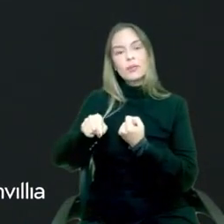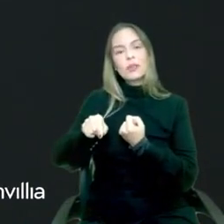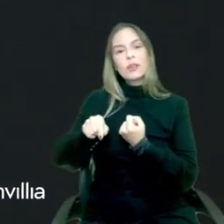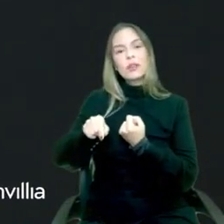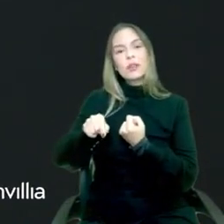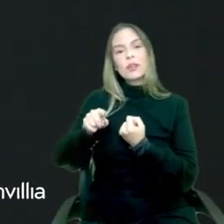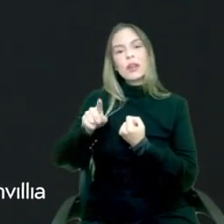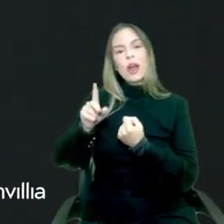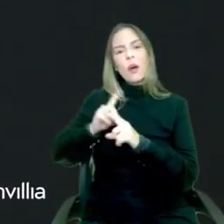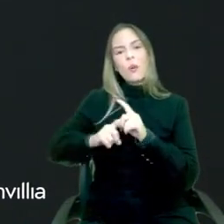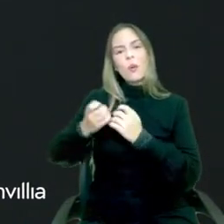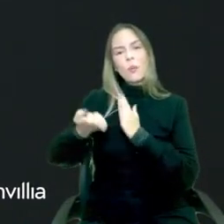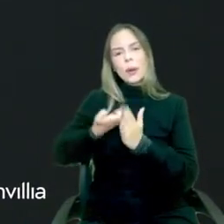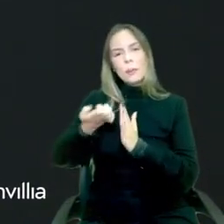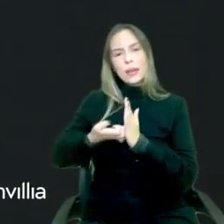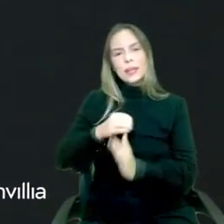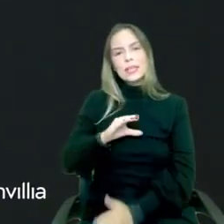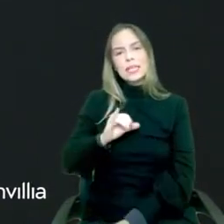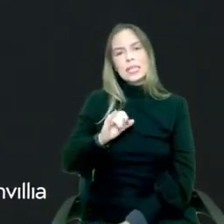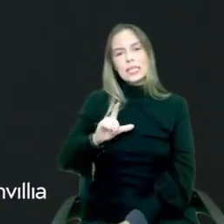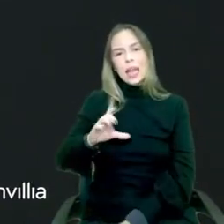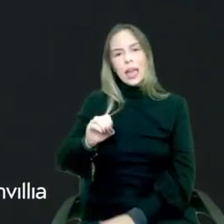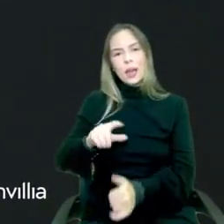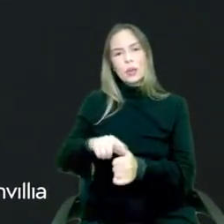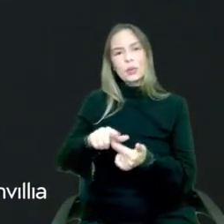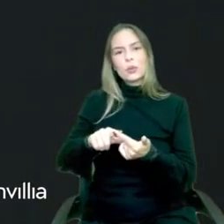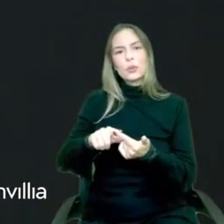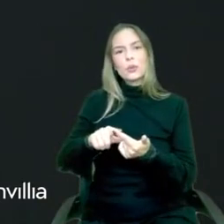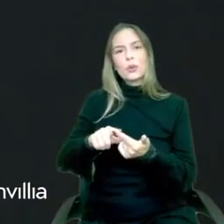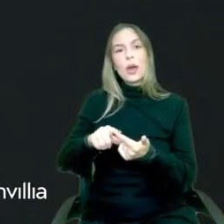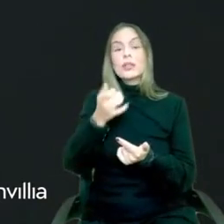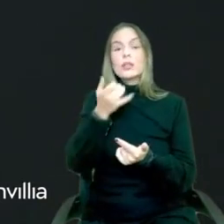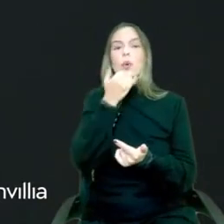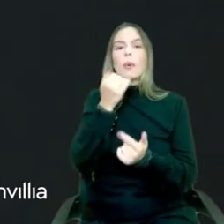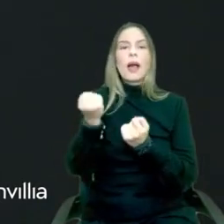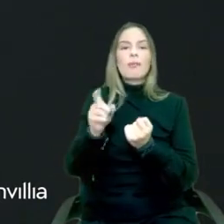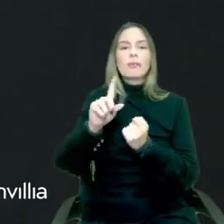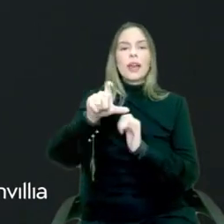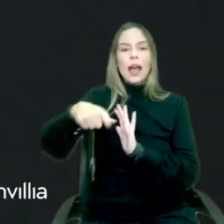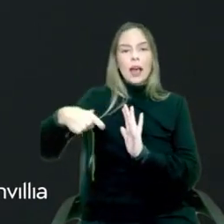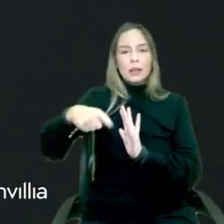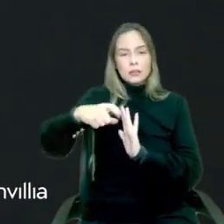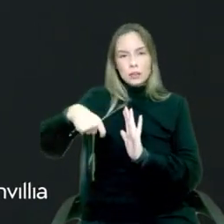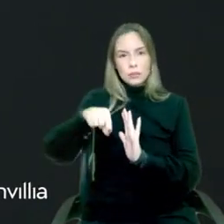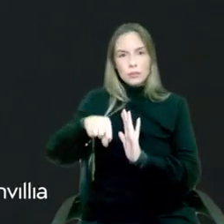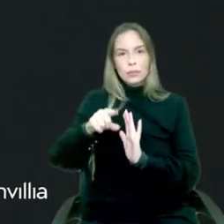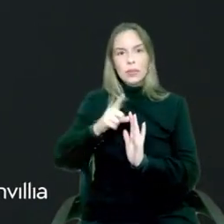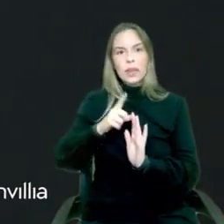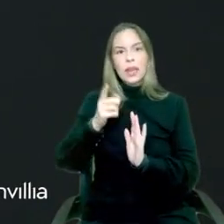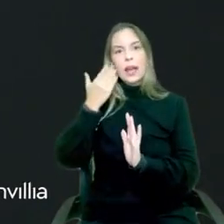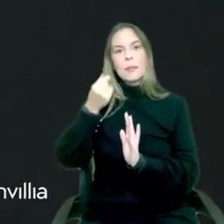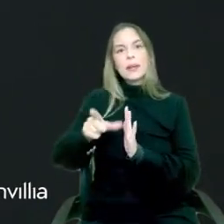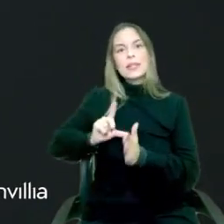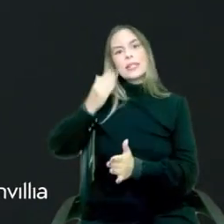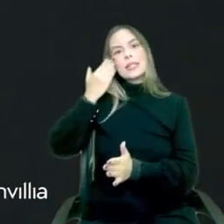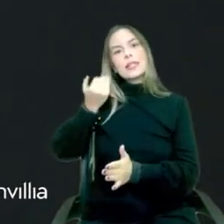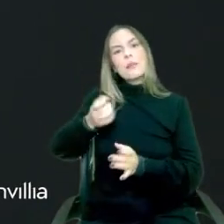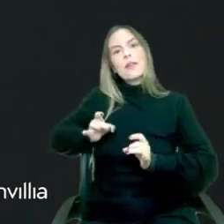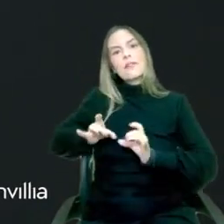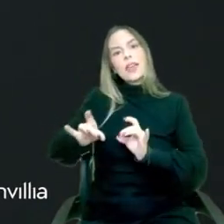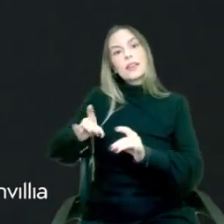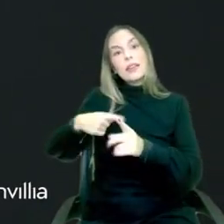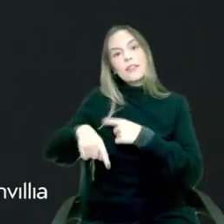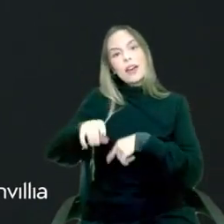other big companies in Brazil can predict the sales that will happen in Mother's Day, for